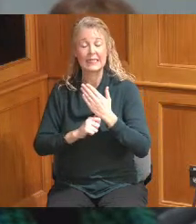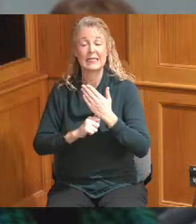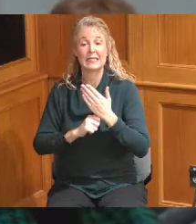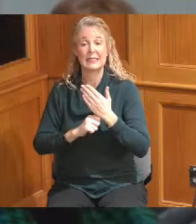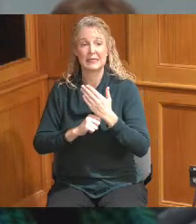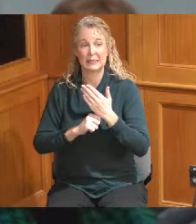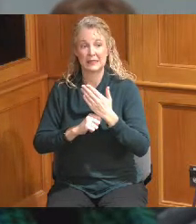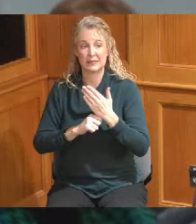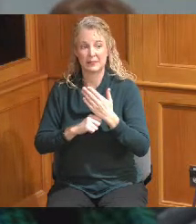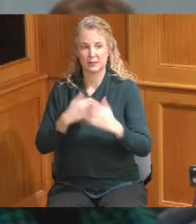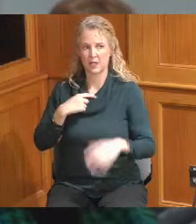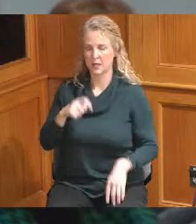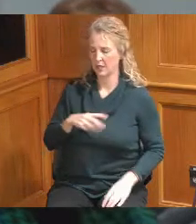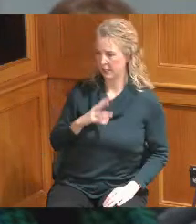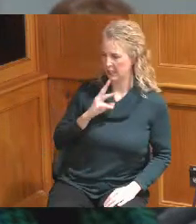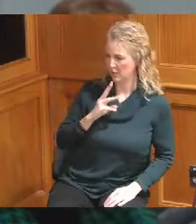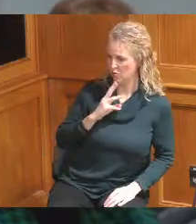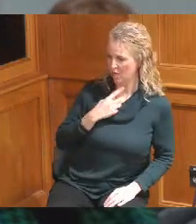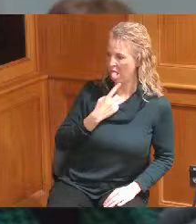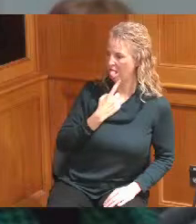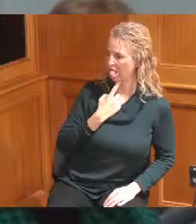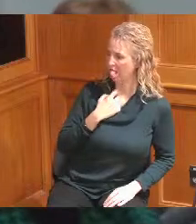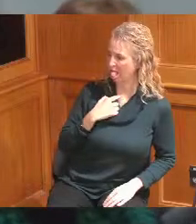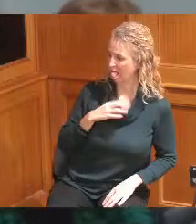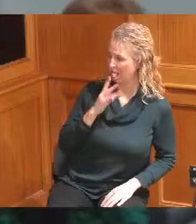Service Company, I need water,